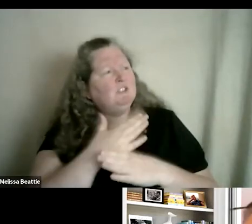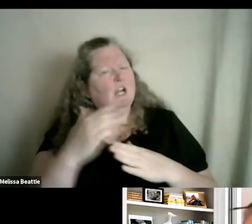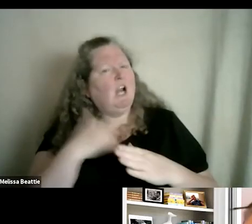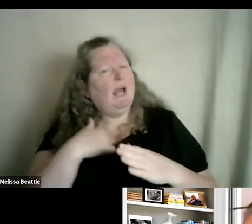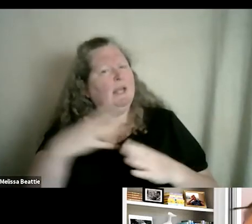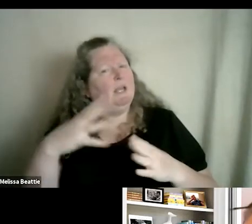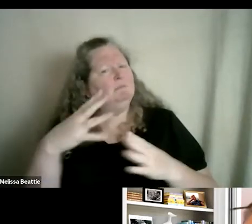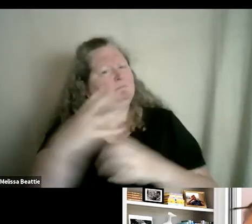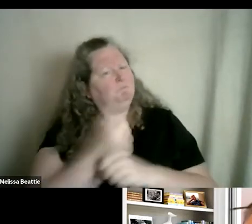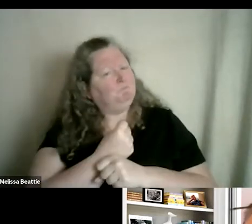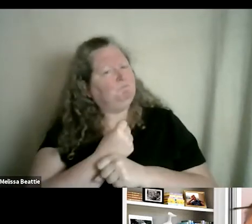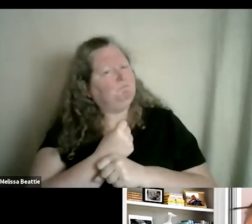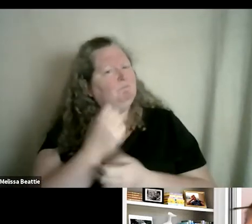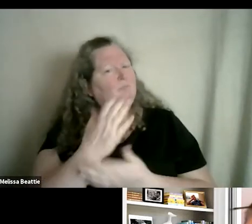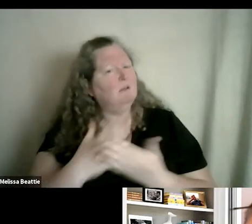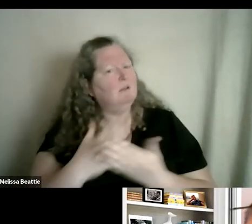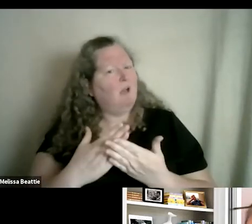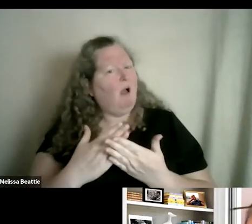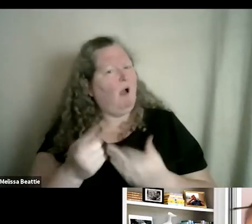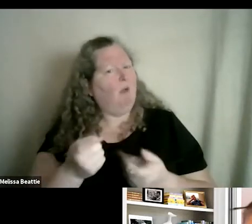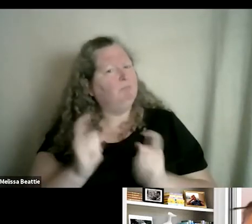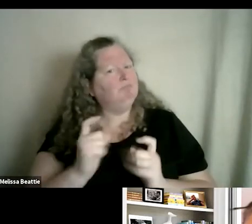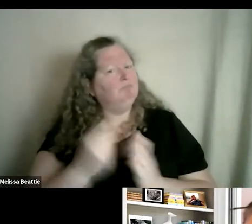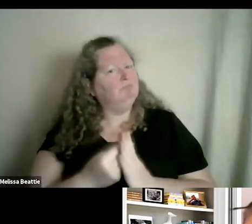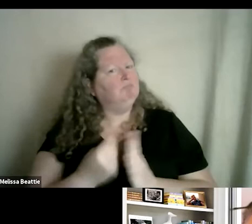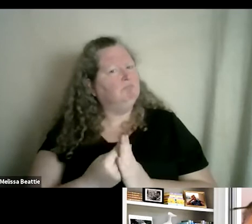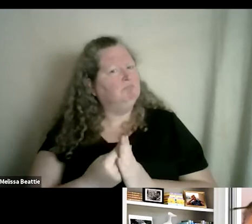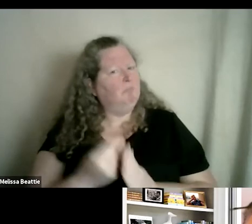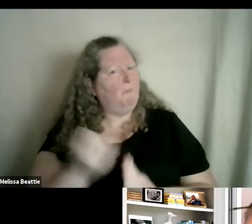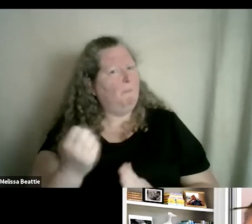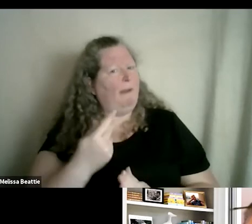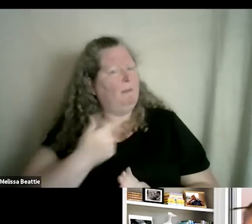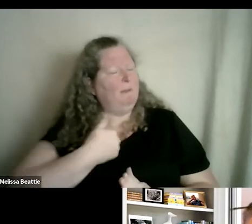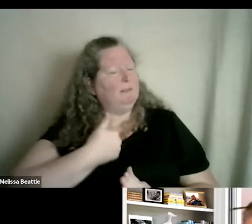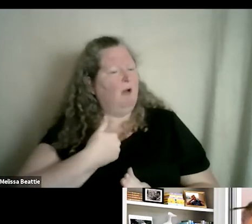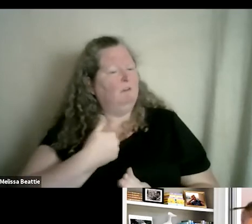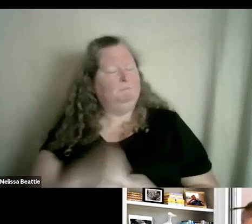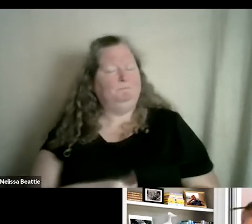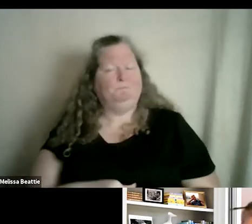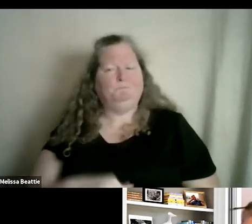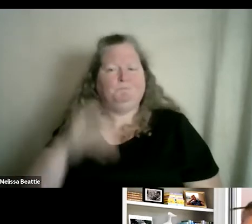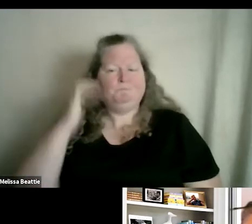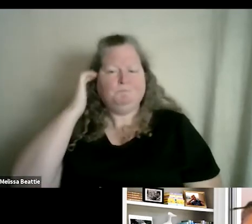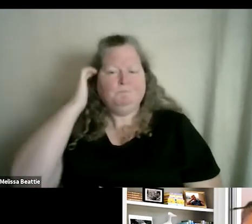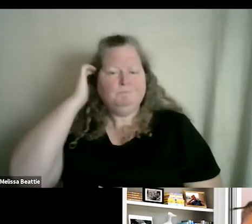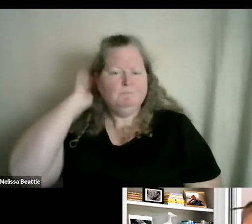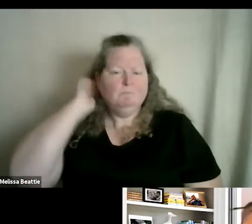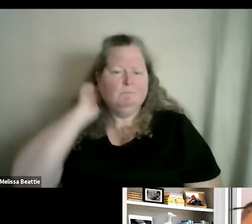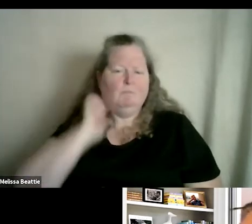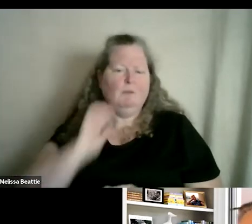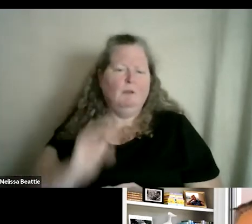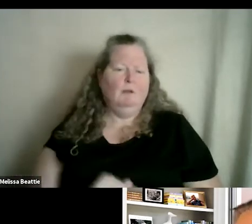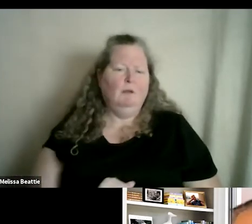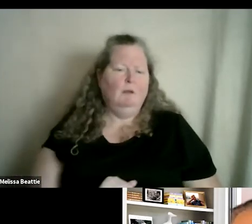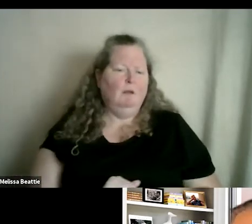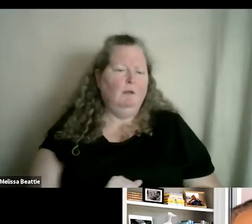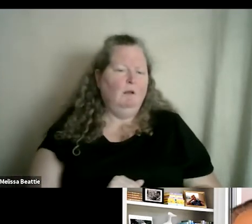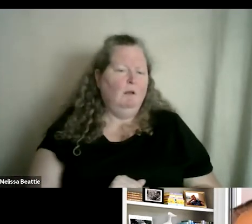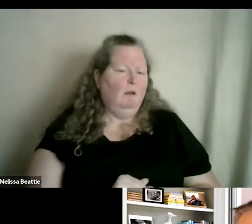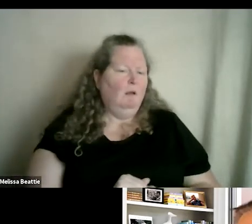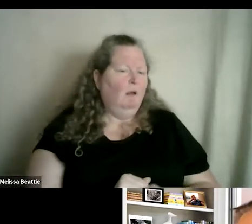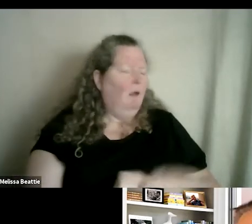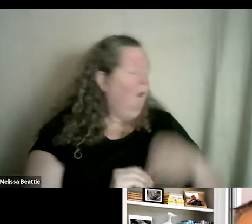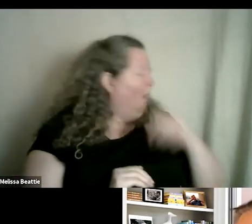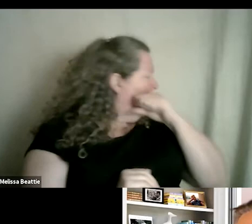action. Right. And so on and so forth. And the deeper philosophical questions, of